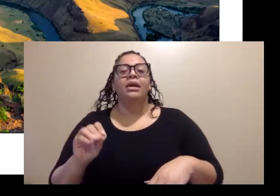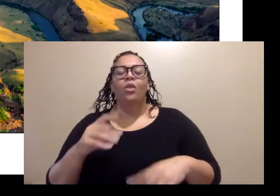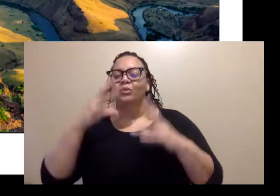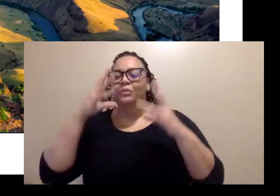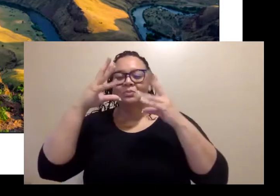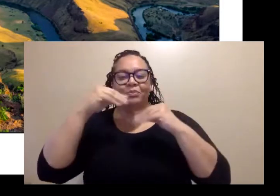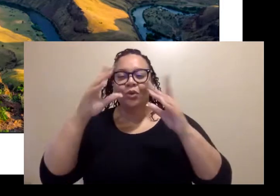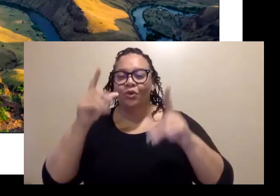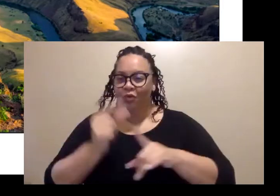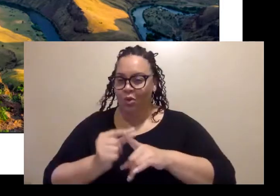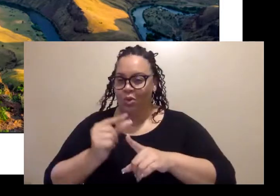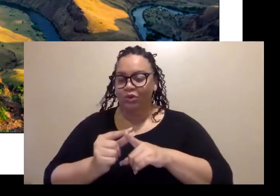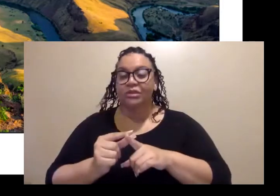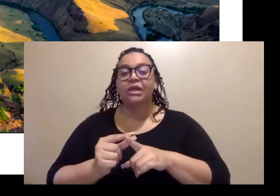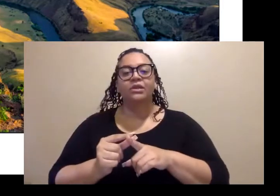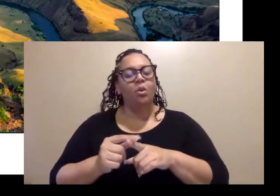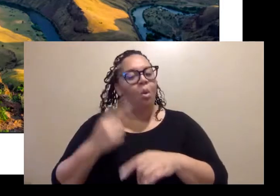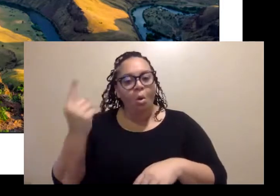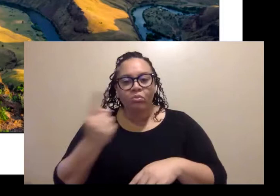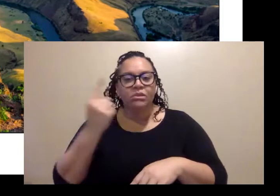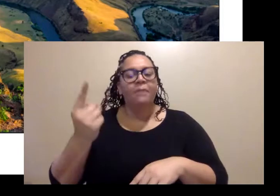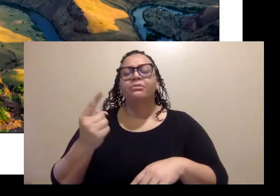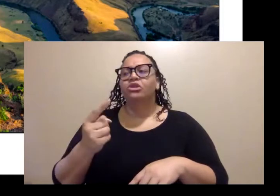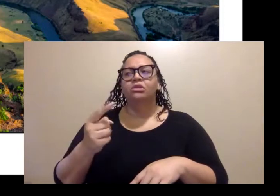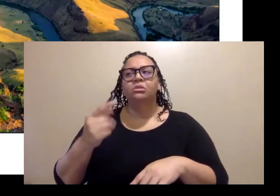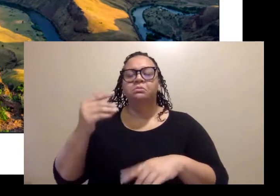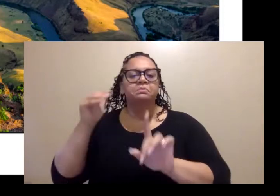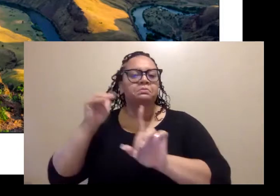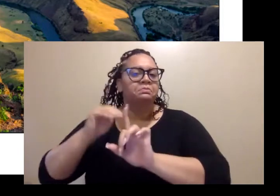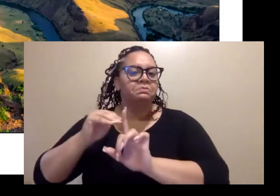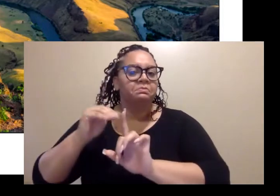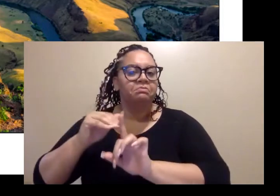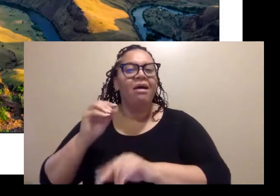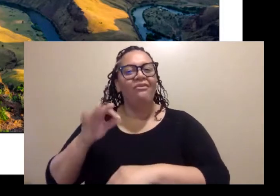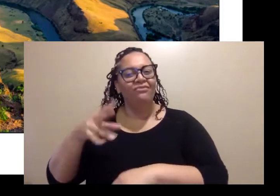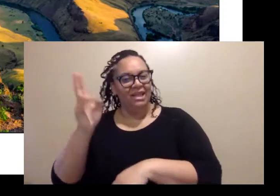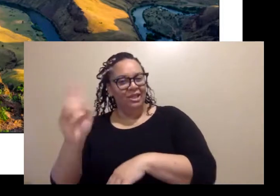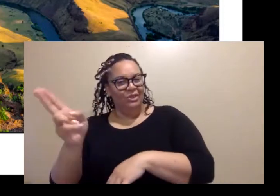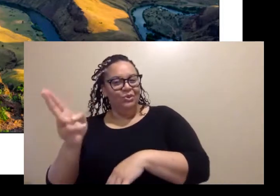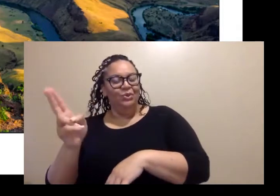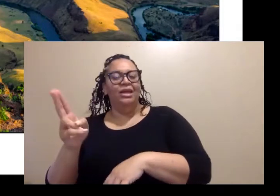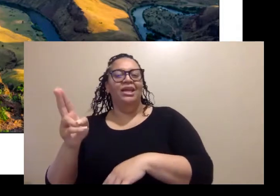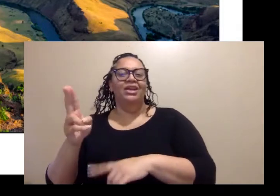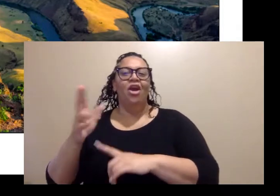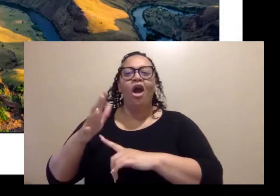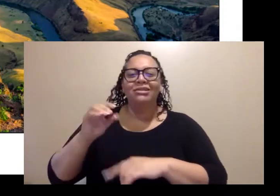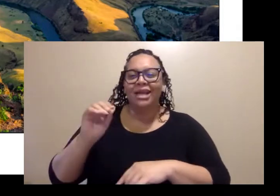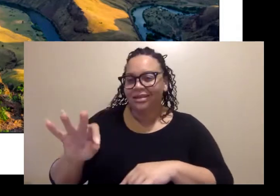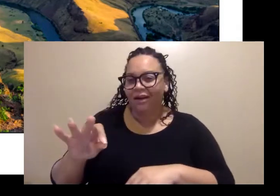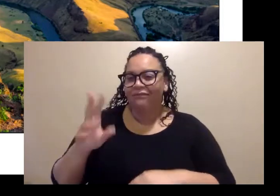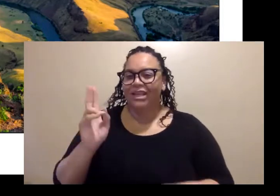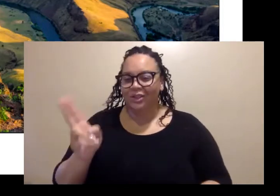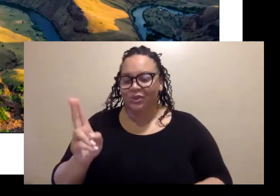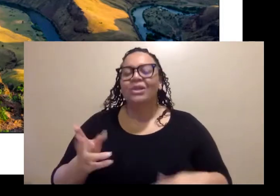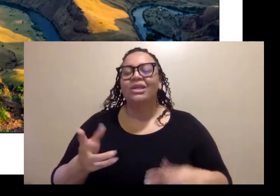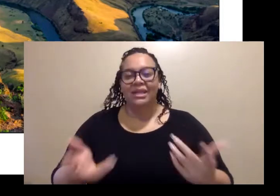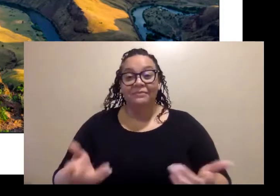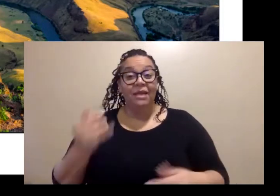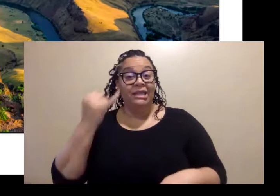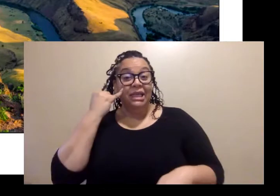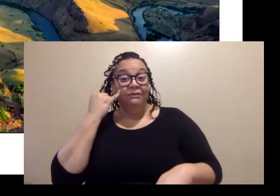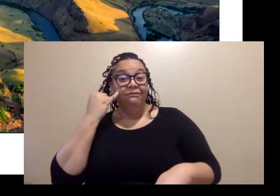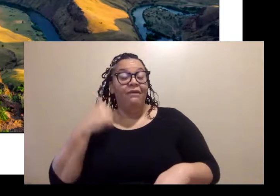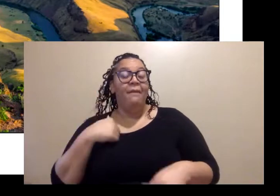so all the time, it's just a reminder again of our history, the context of it. And if I am a lover